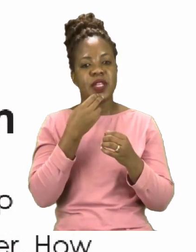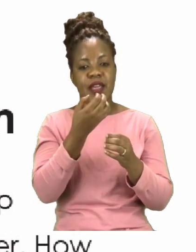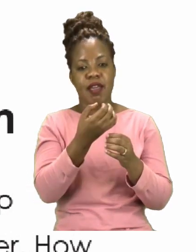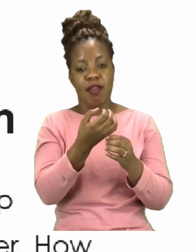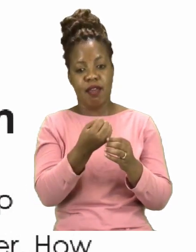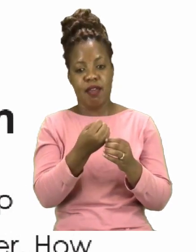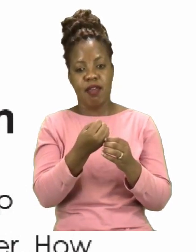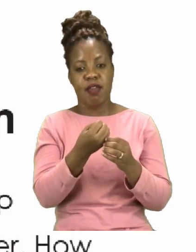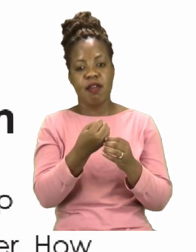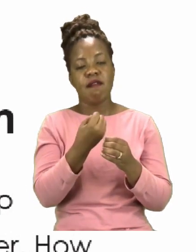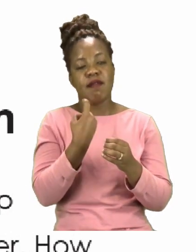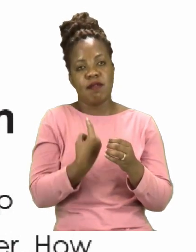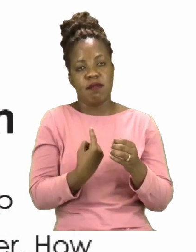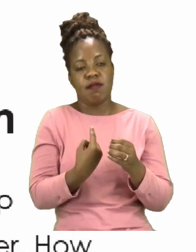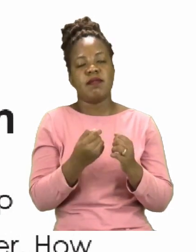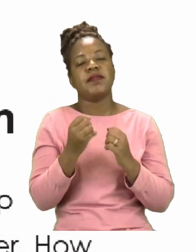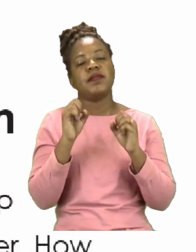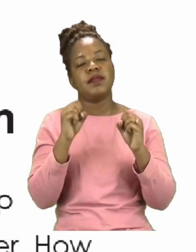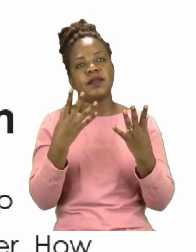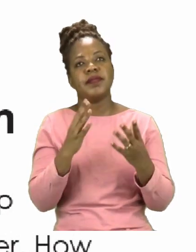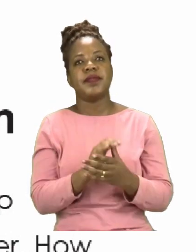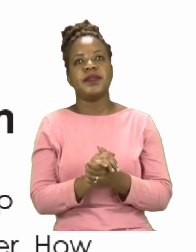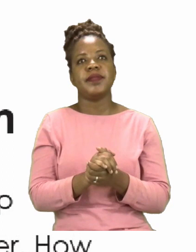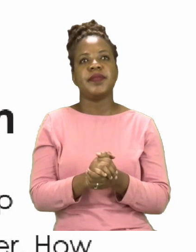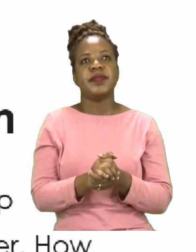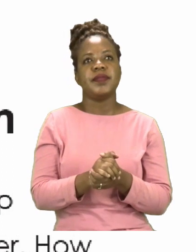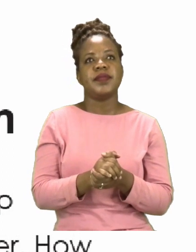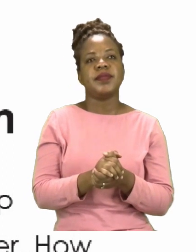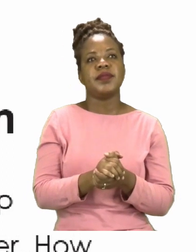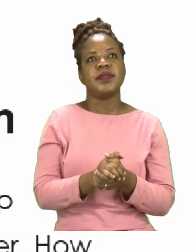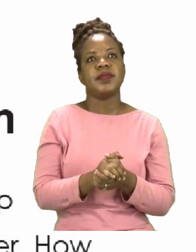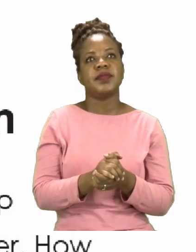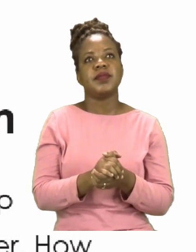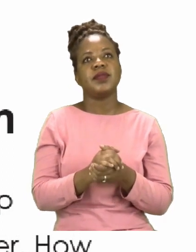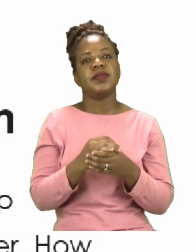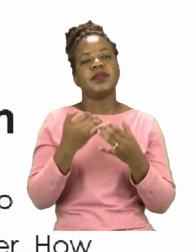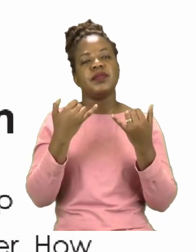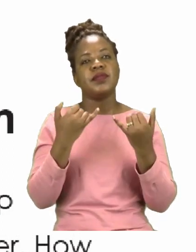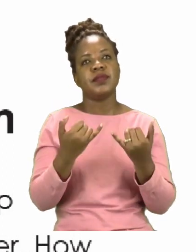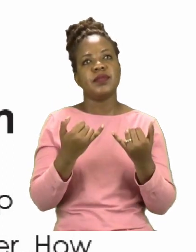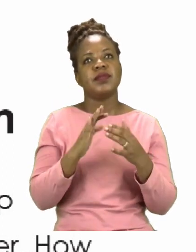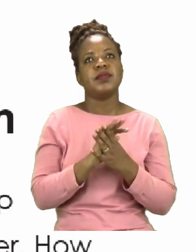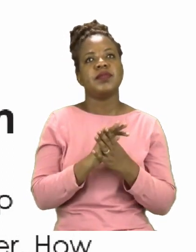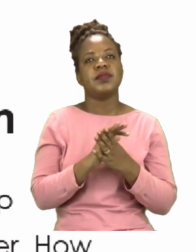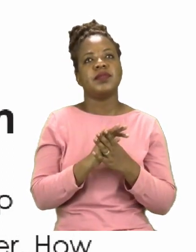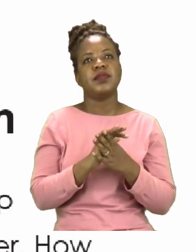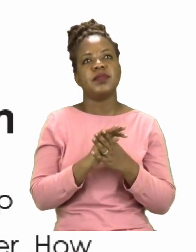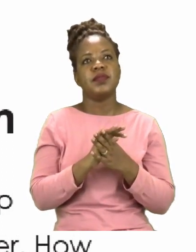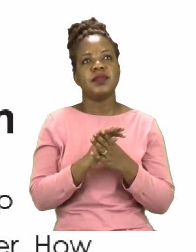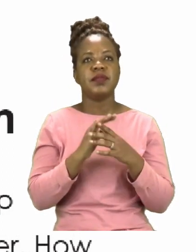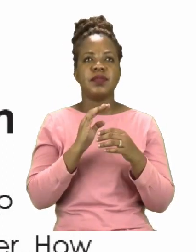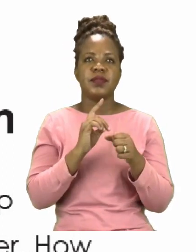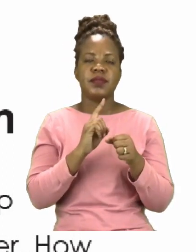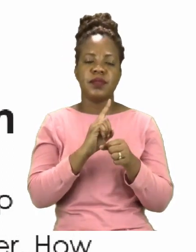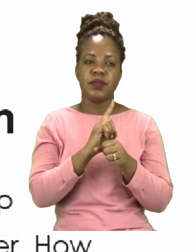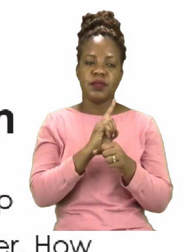left? So remember, the first thing that we have to do with a problem-solving sum is to first read